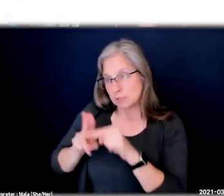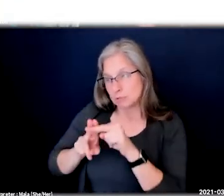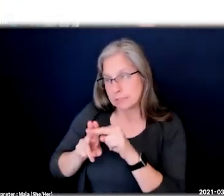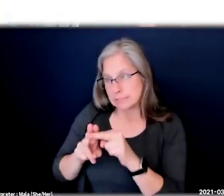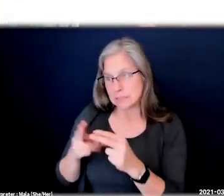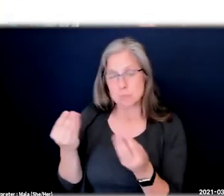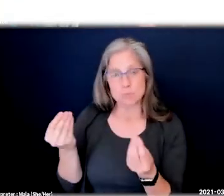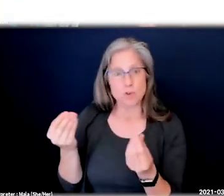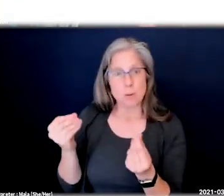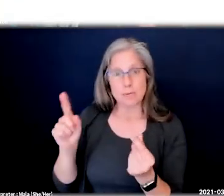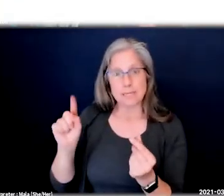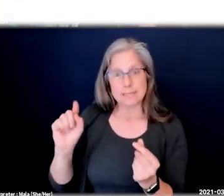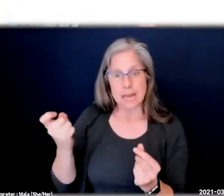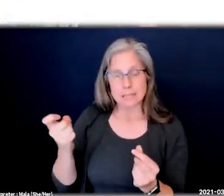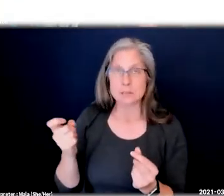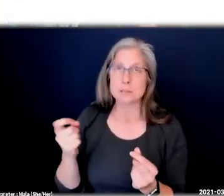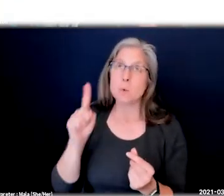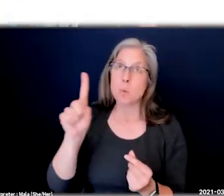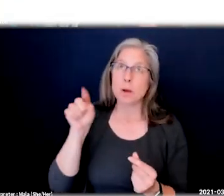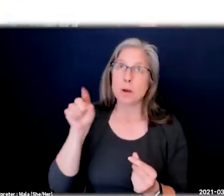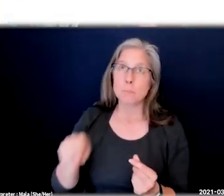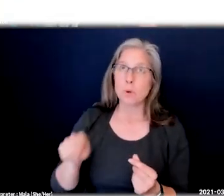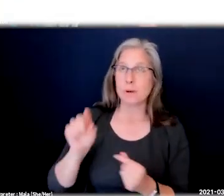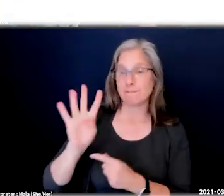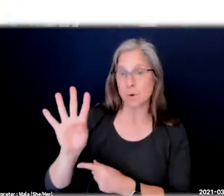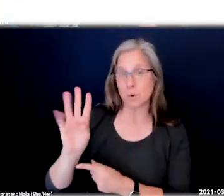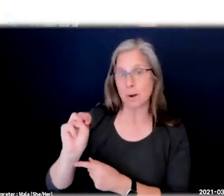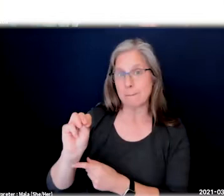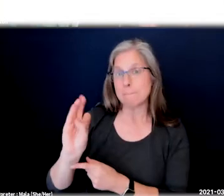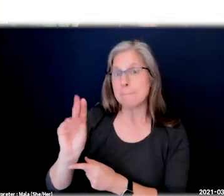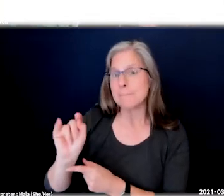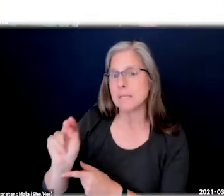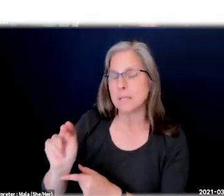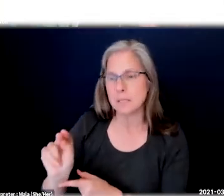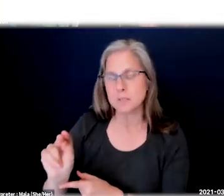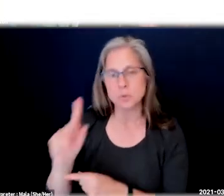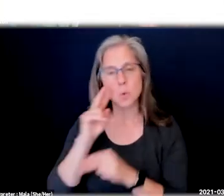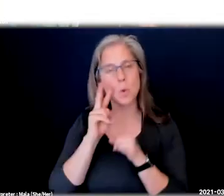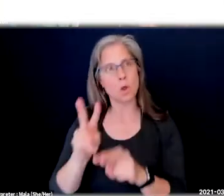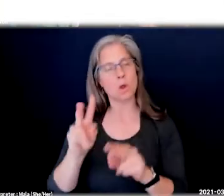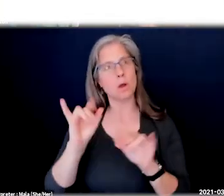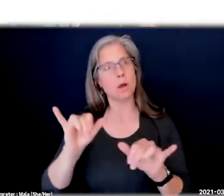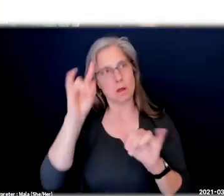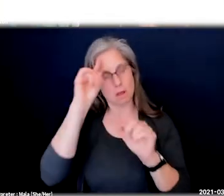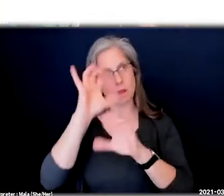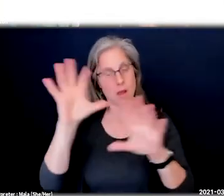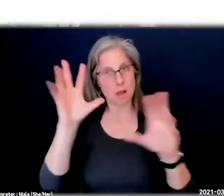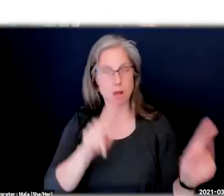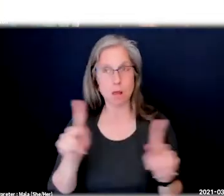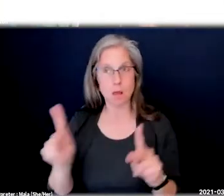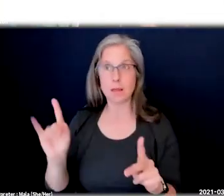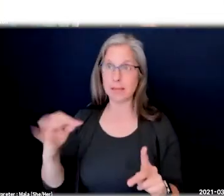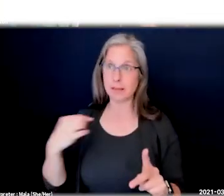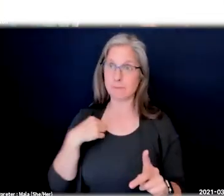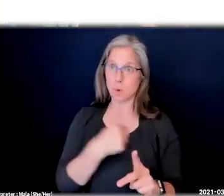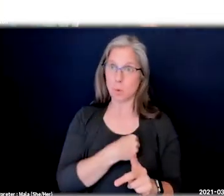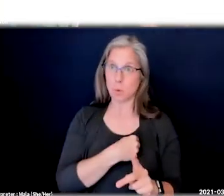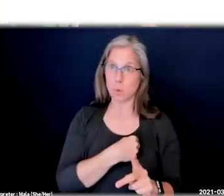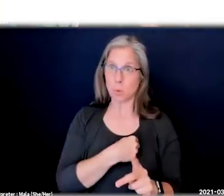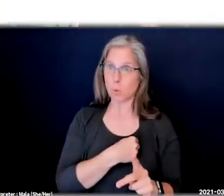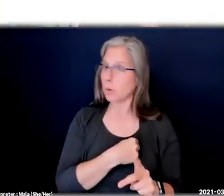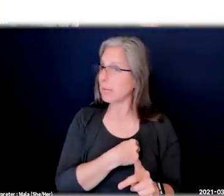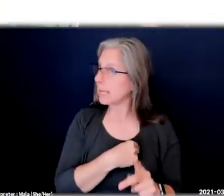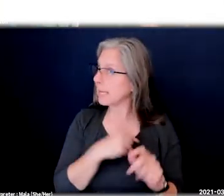property tax is about a 1.4 million. So let's put this in perspective. if we potentially can receive